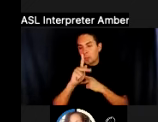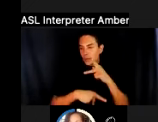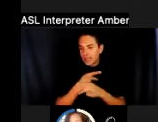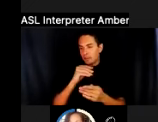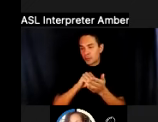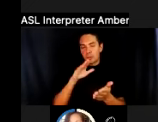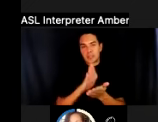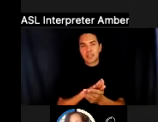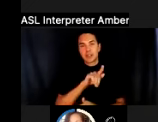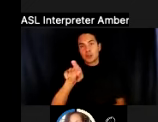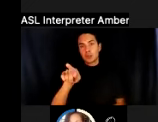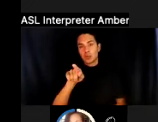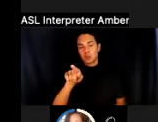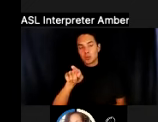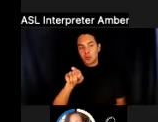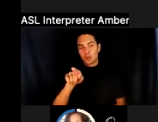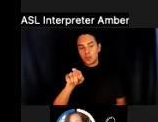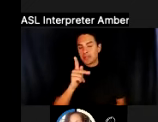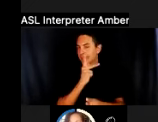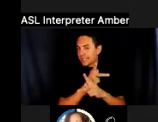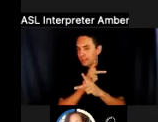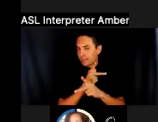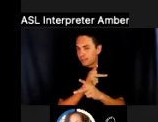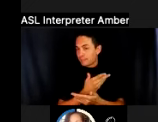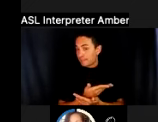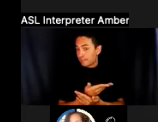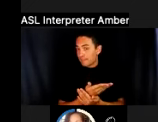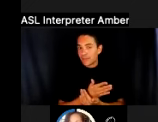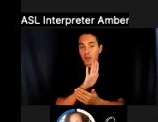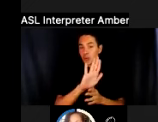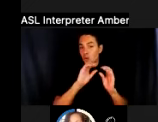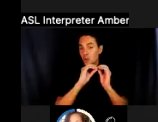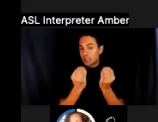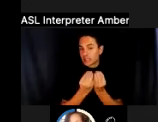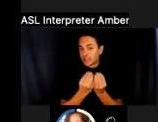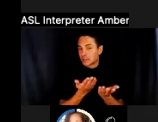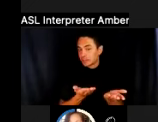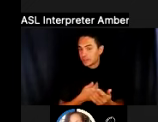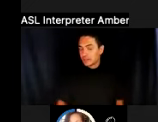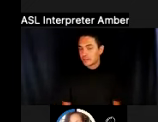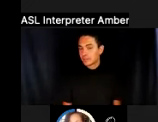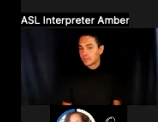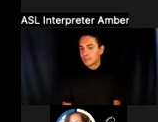documentation do you guys keep in your organizations?